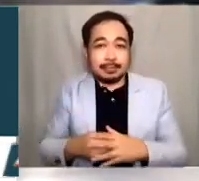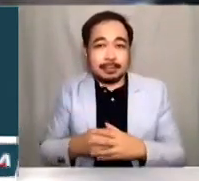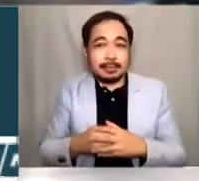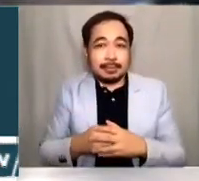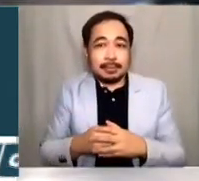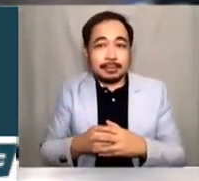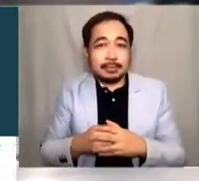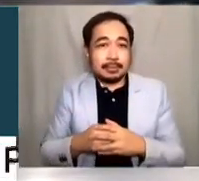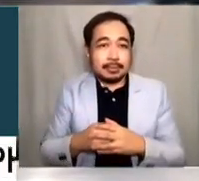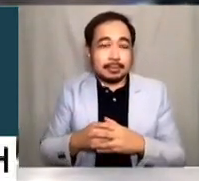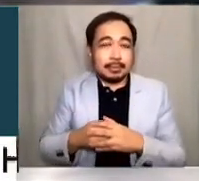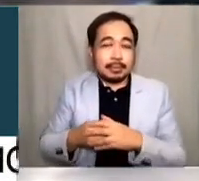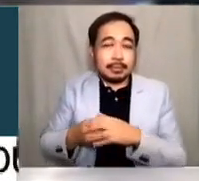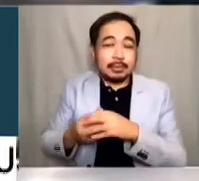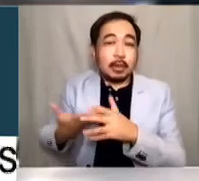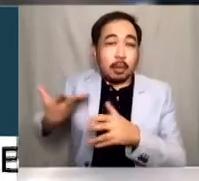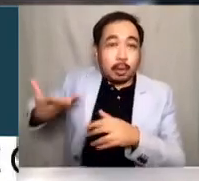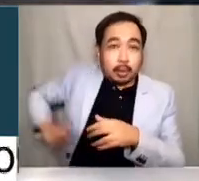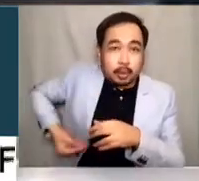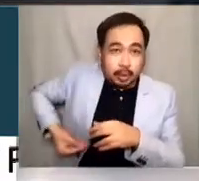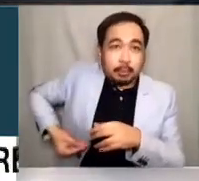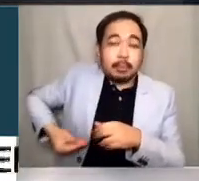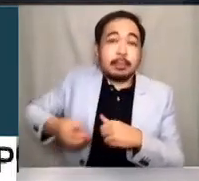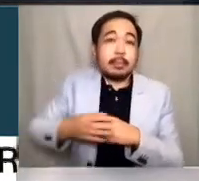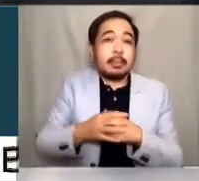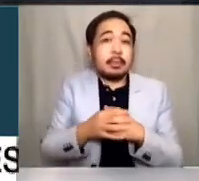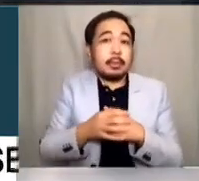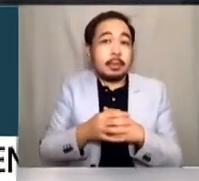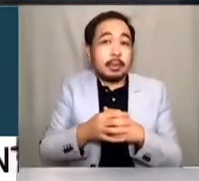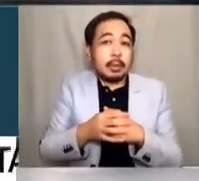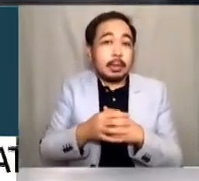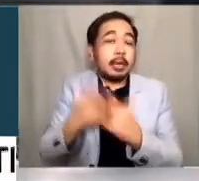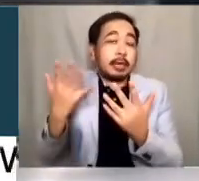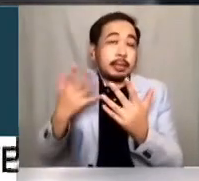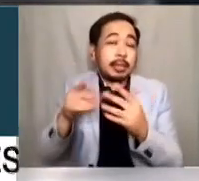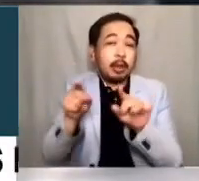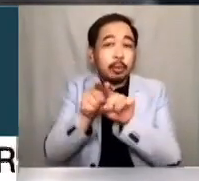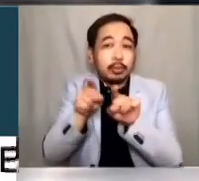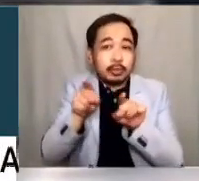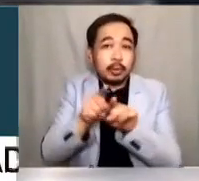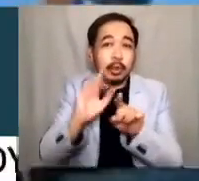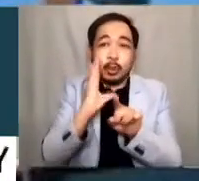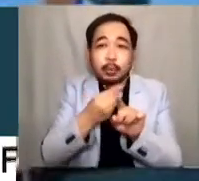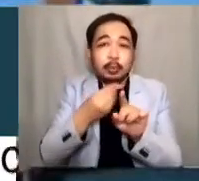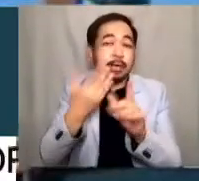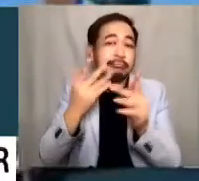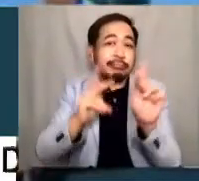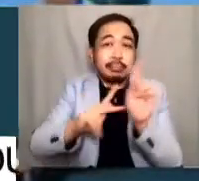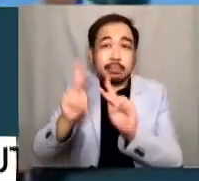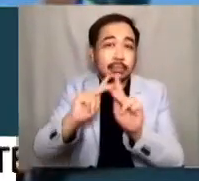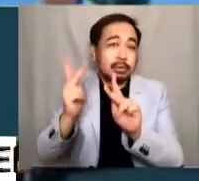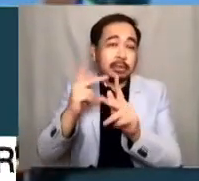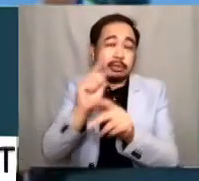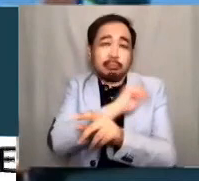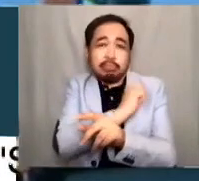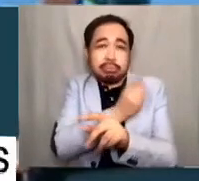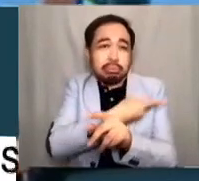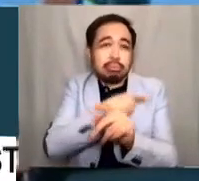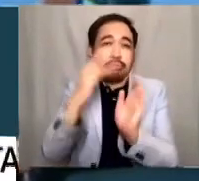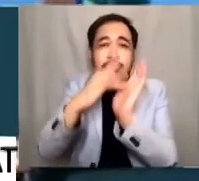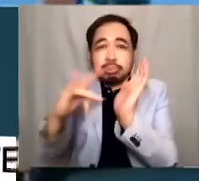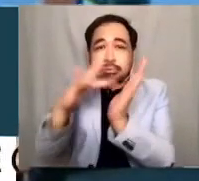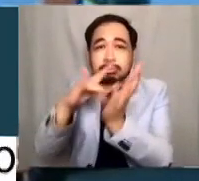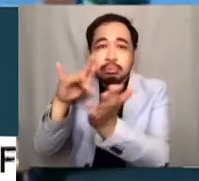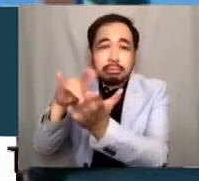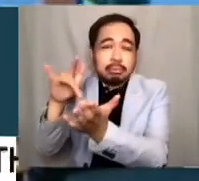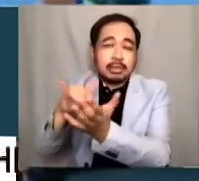corrupt, the grafters, and the influence peddlers also take advantage of their fear and